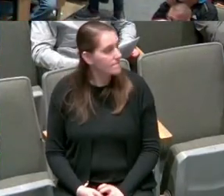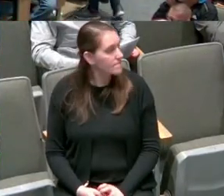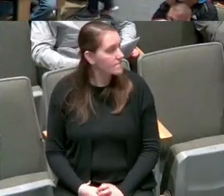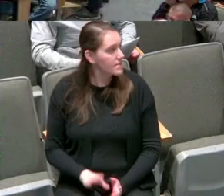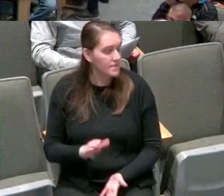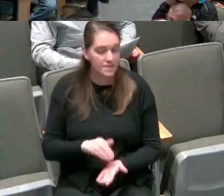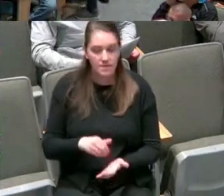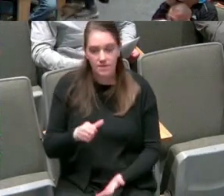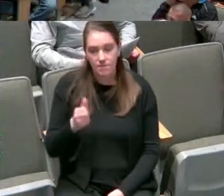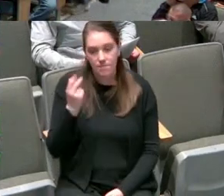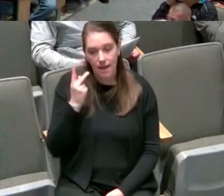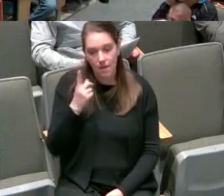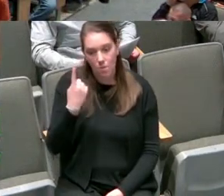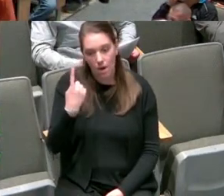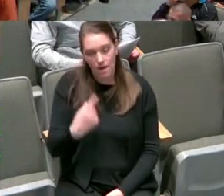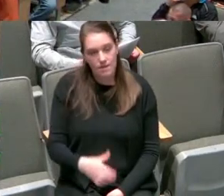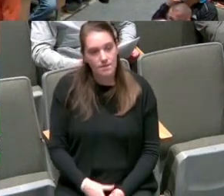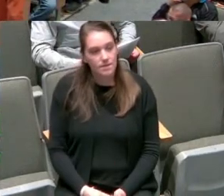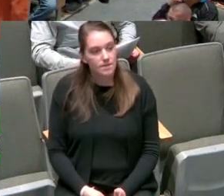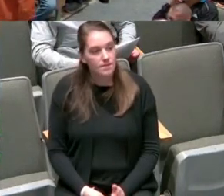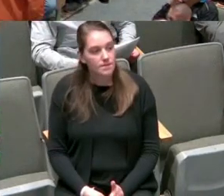Center back one